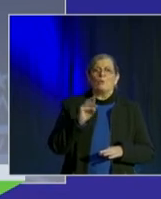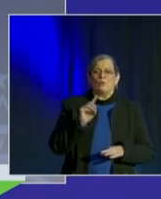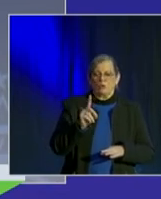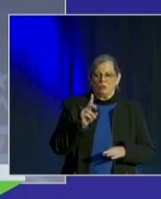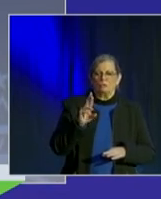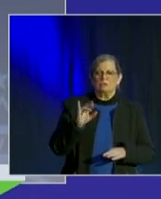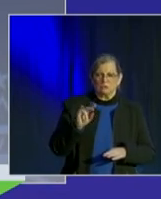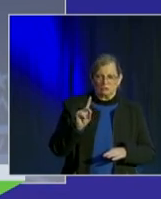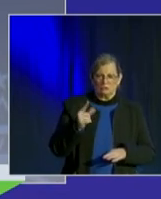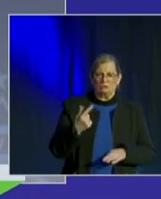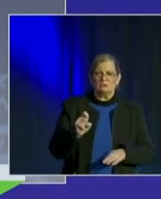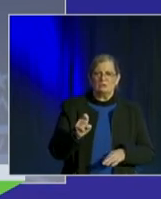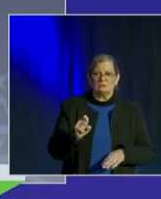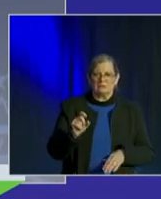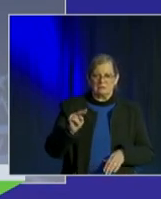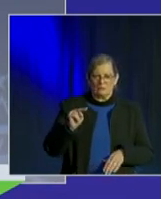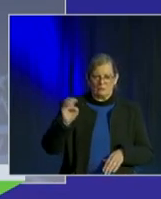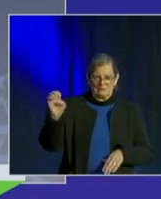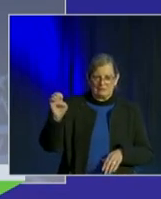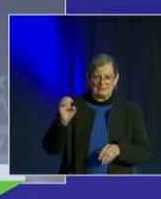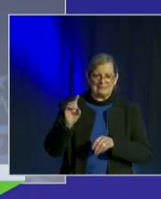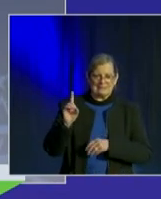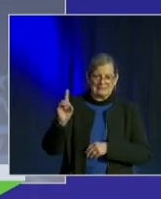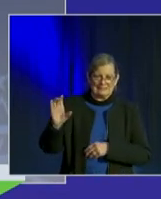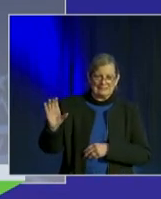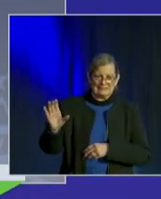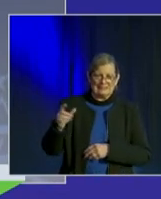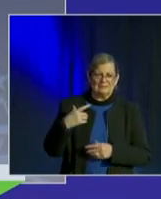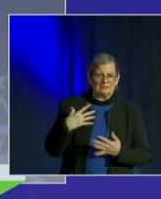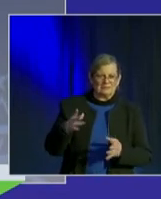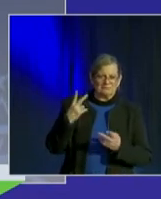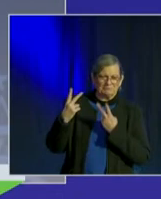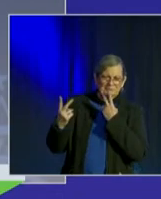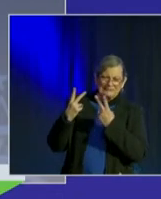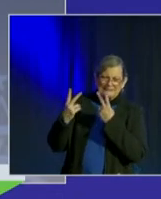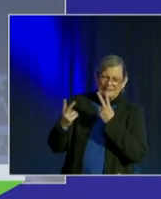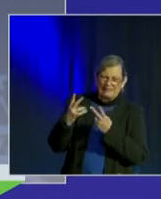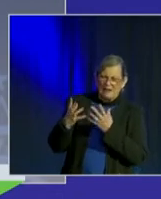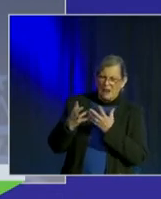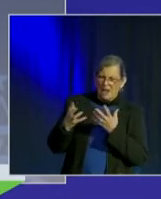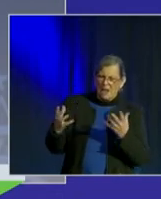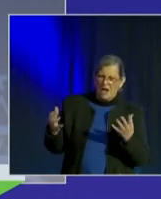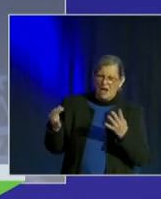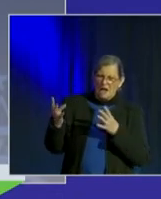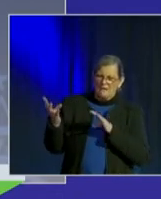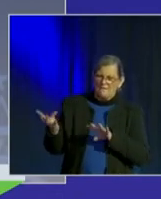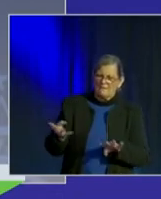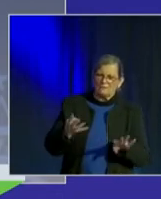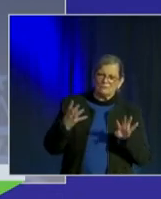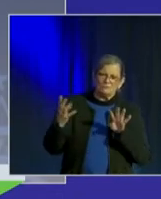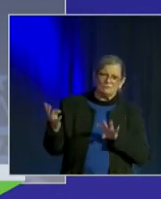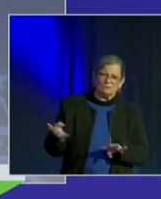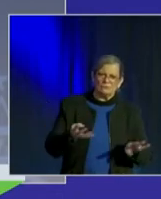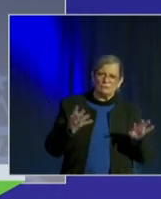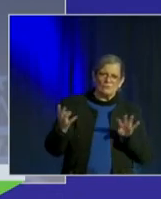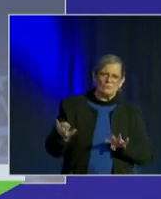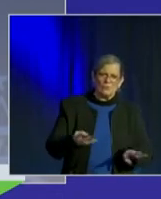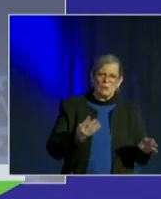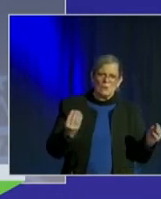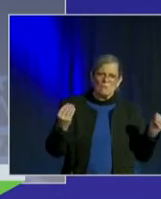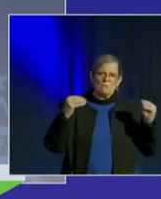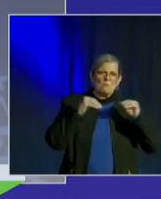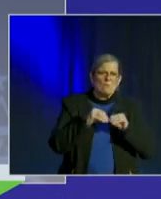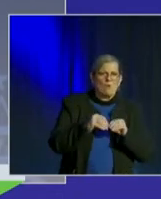experienced some increasingly catastrophic flooding in our area as the storms get more and more